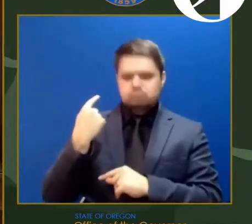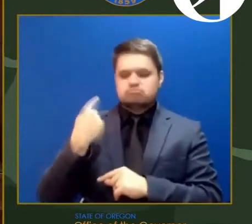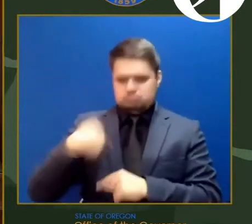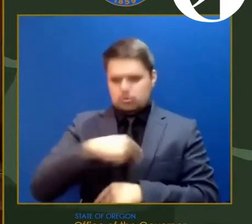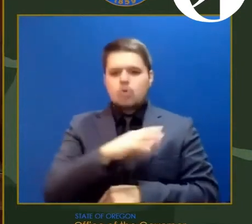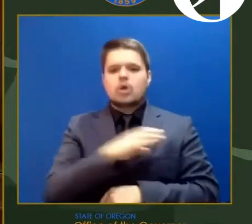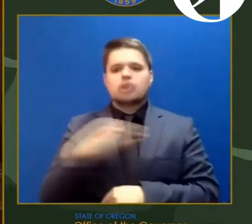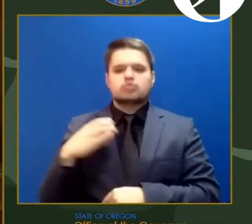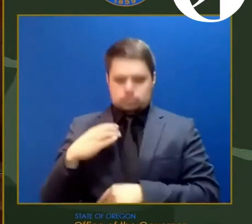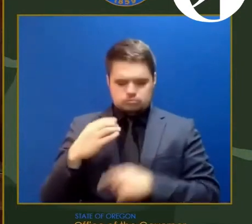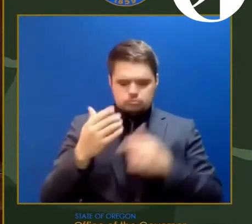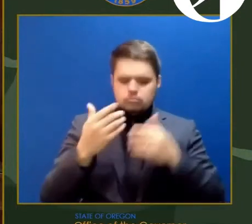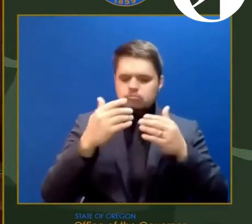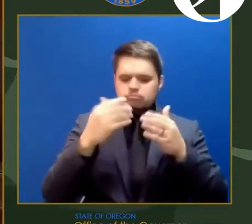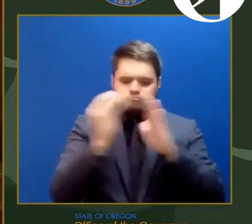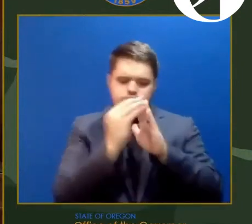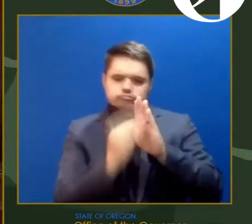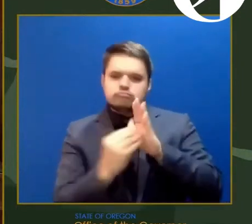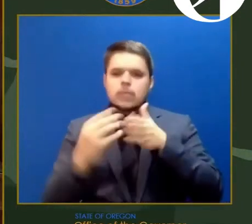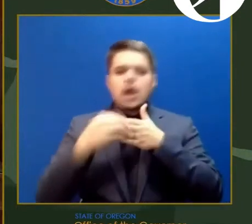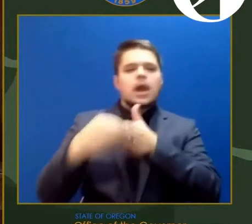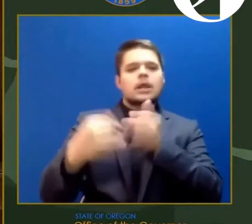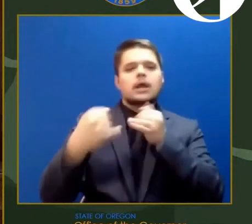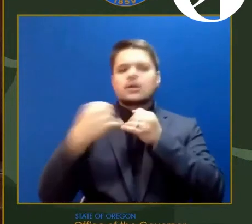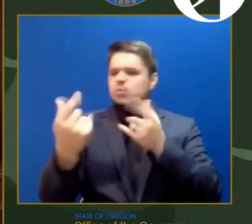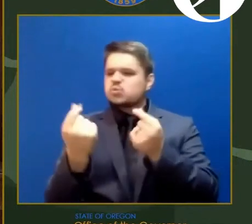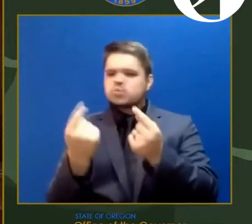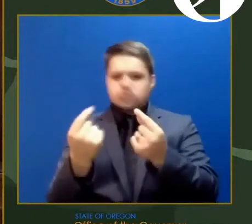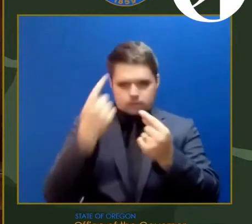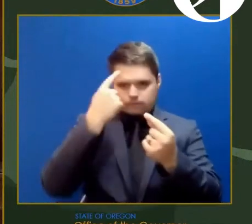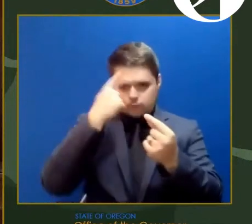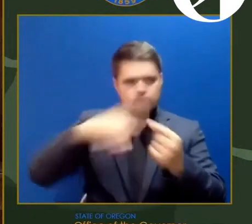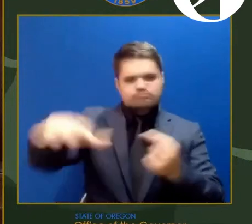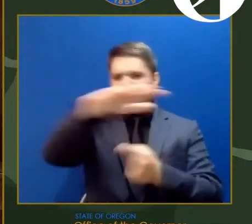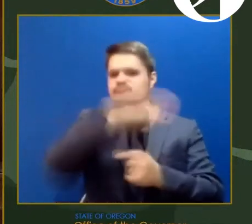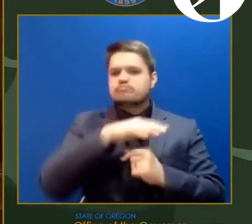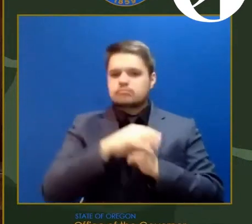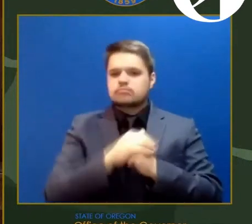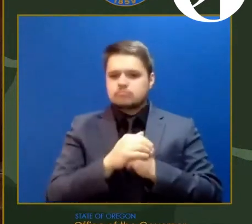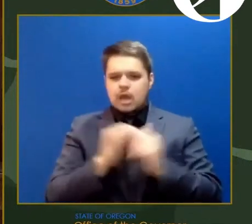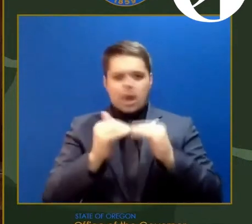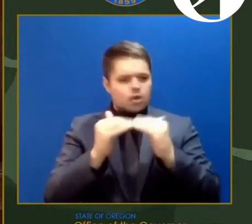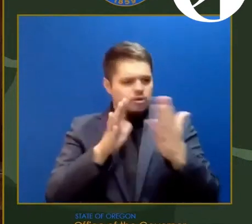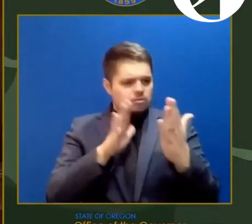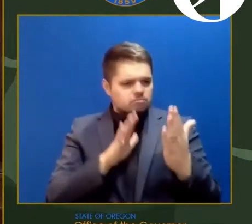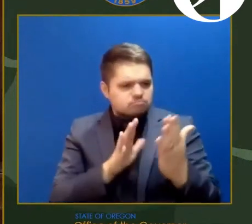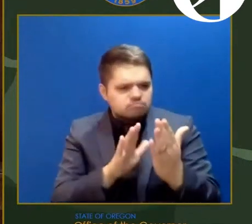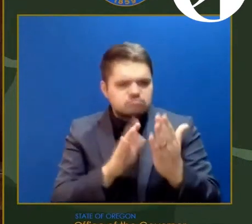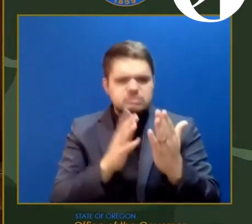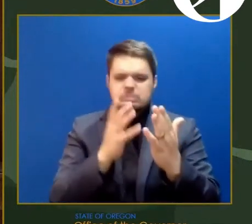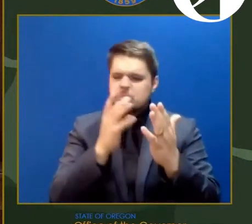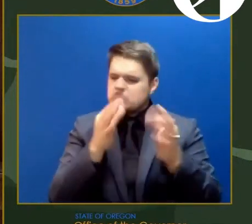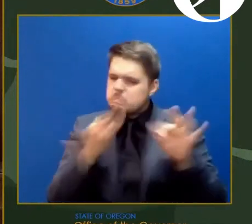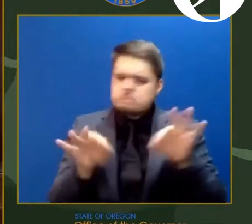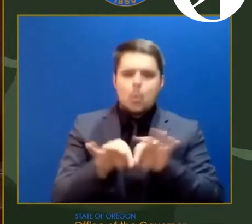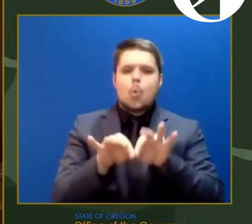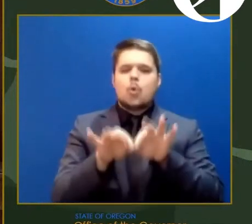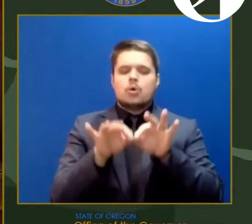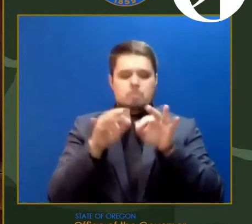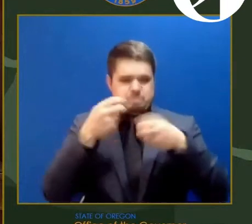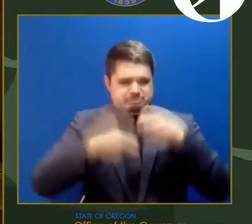of the most important issues that Oregonians face with the recognition that much of our lives